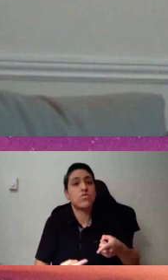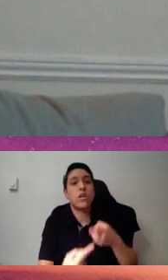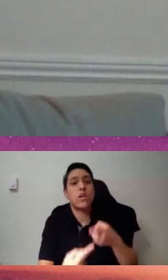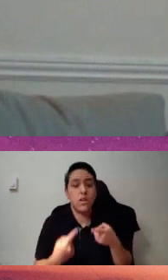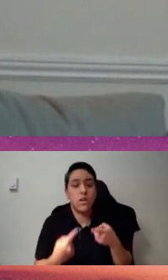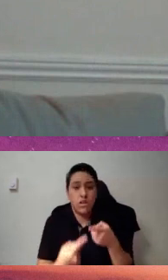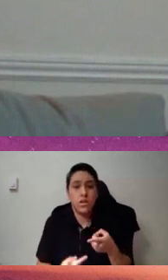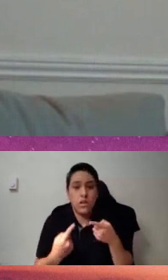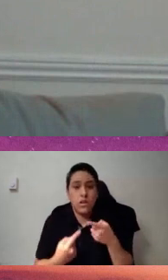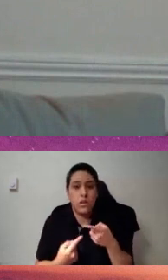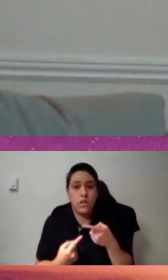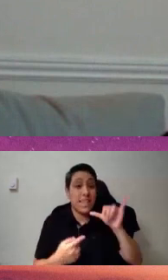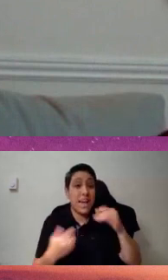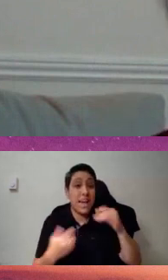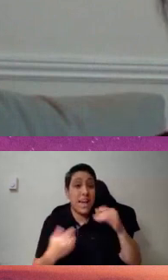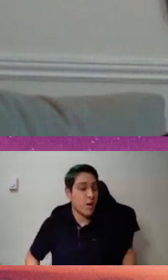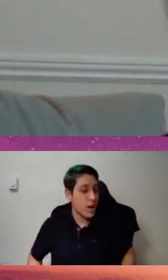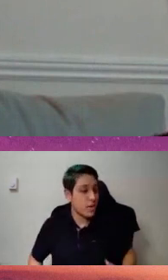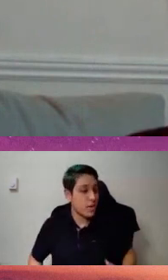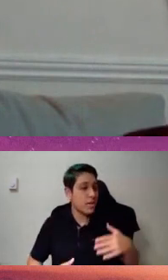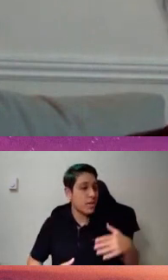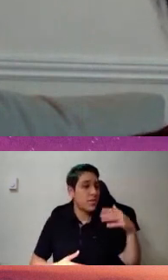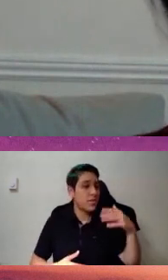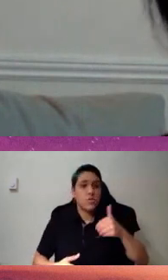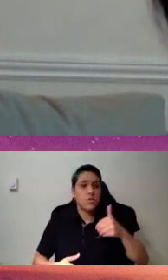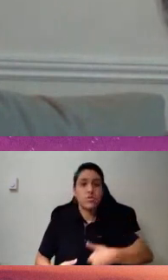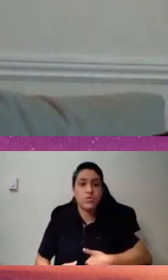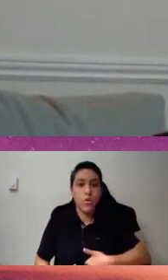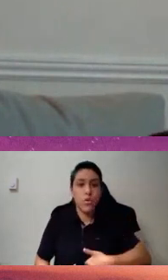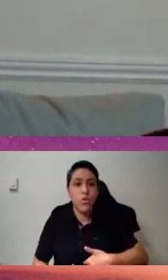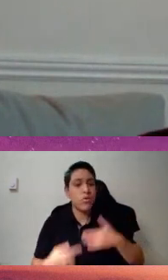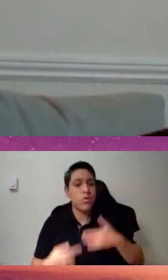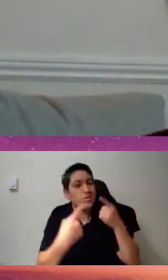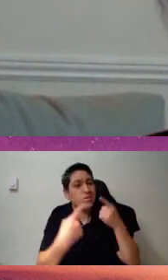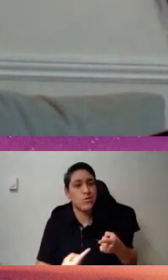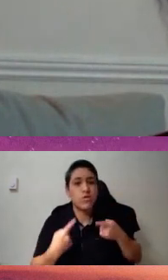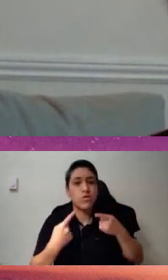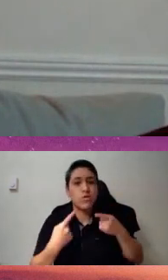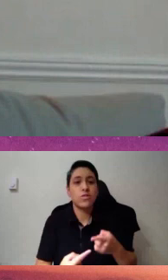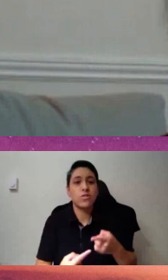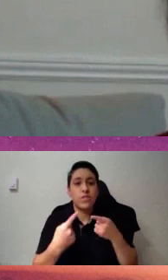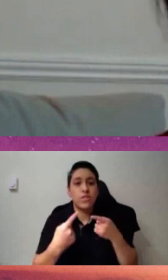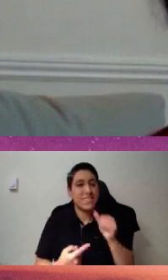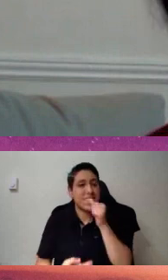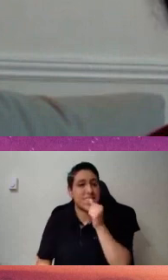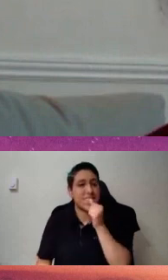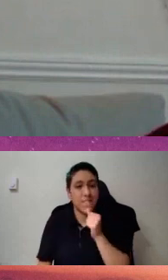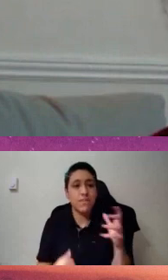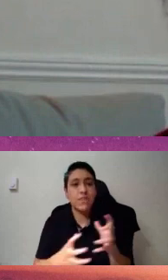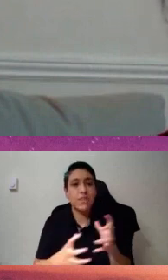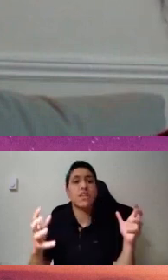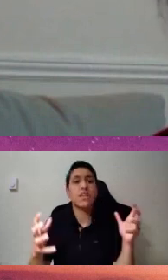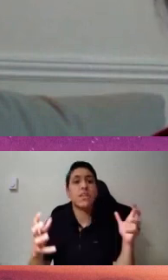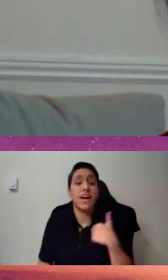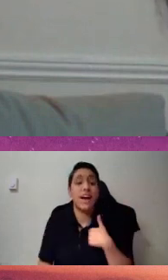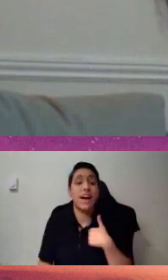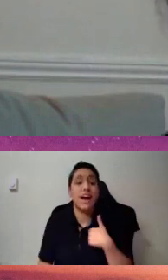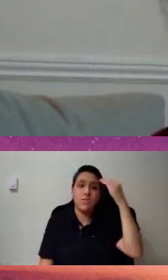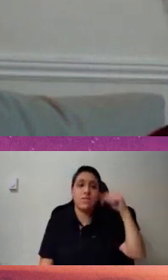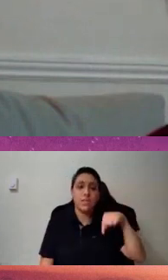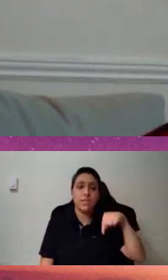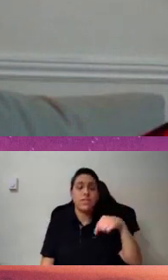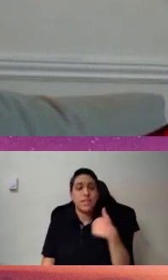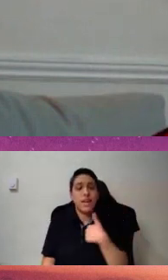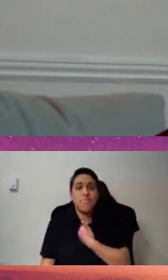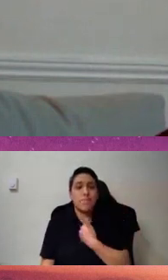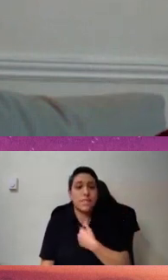that embody those identities have suffered a great deal. And I know this as a Pacific Islander.